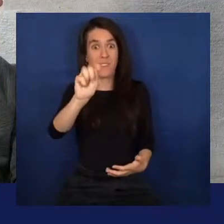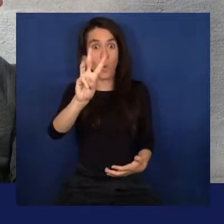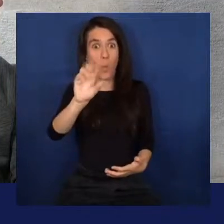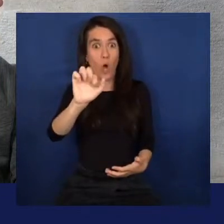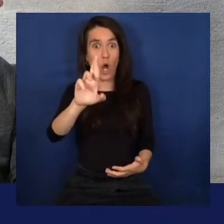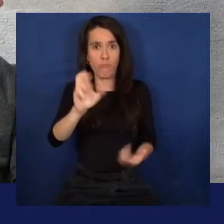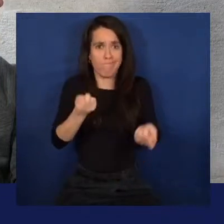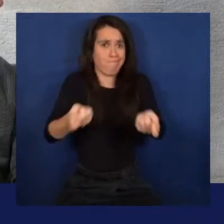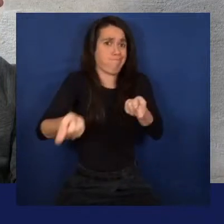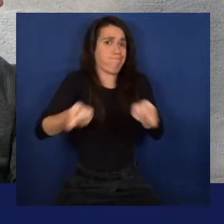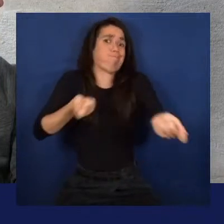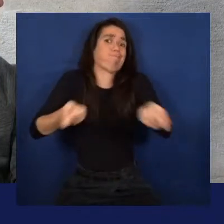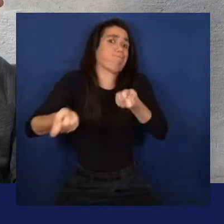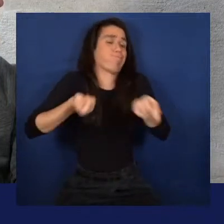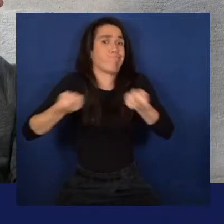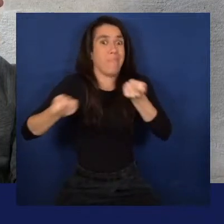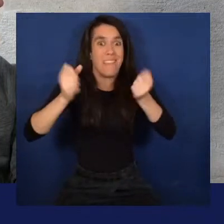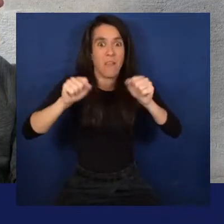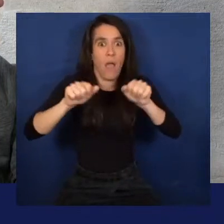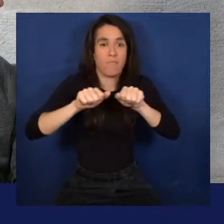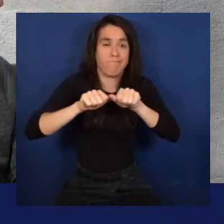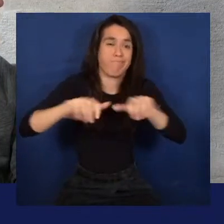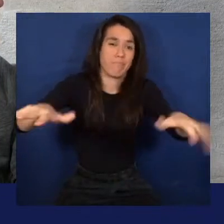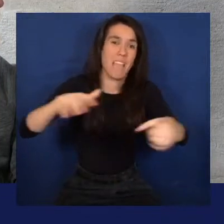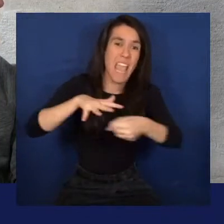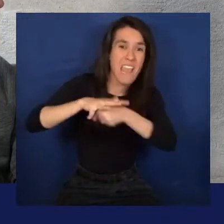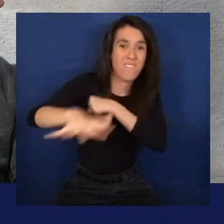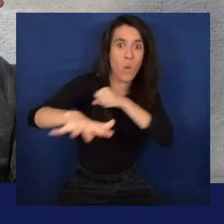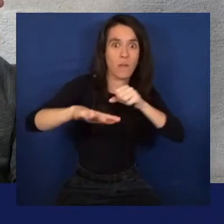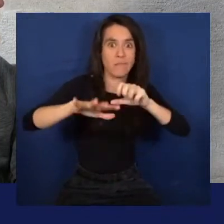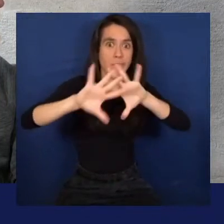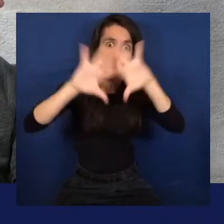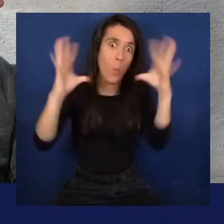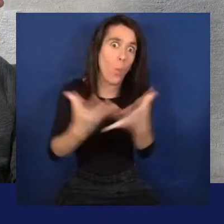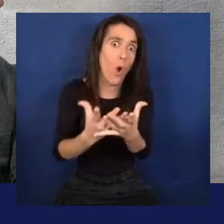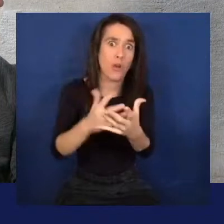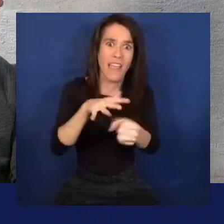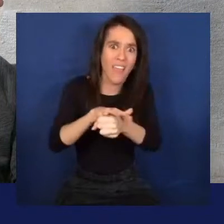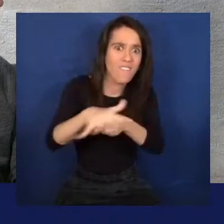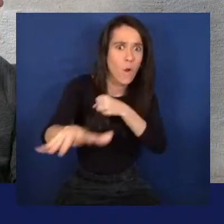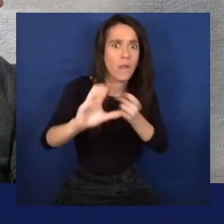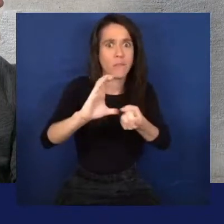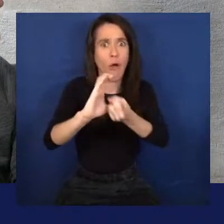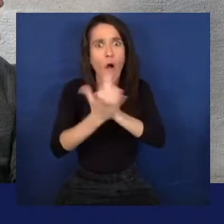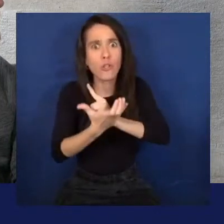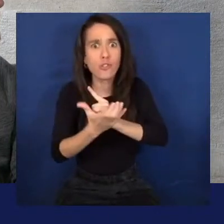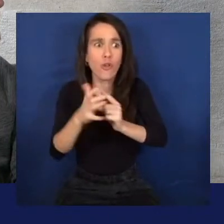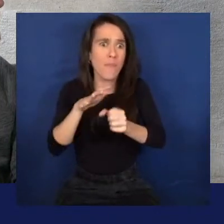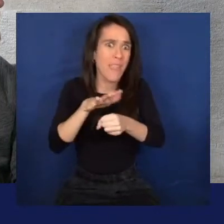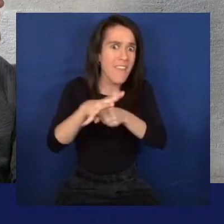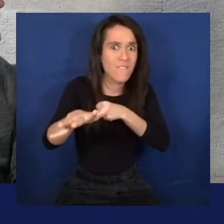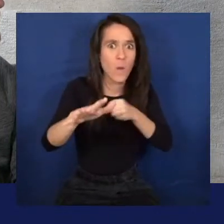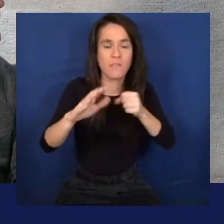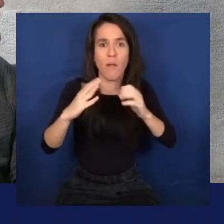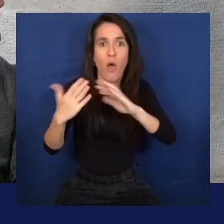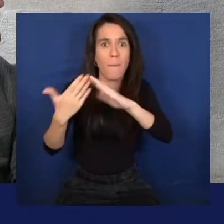can shape cultures. We may need to be taking more responsibility for that. And that means